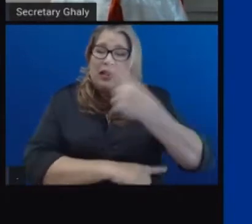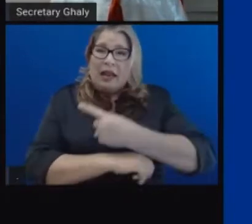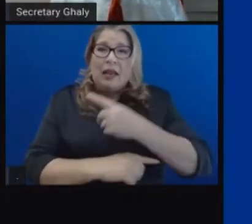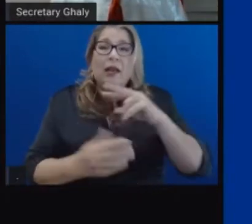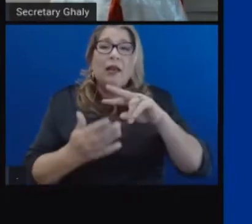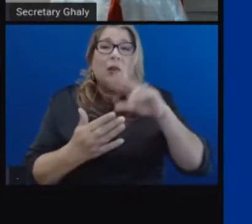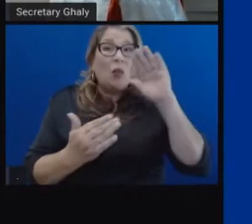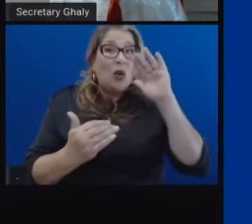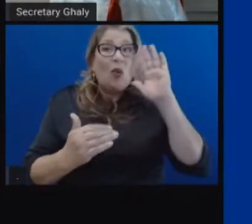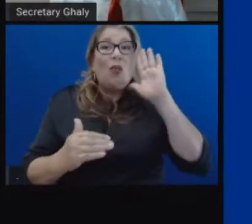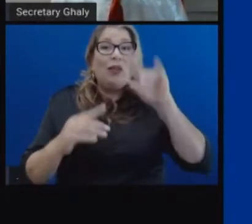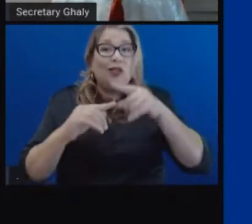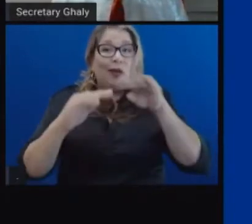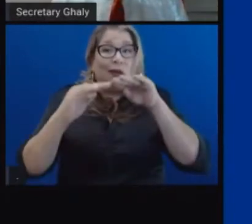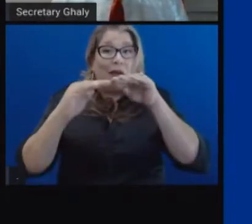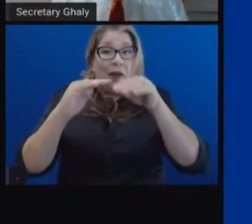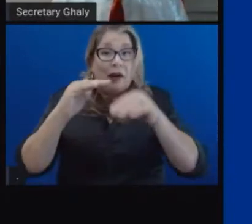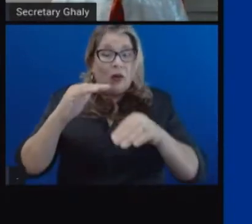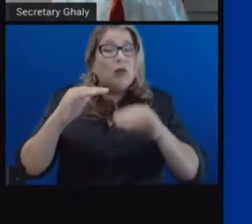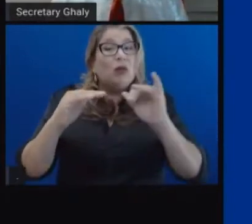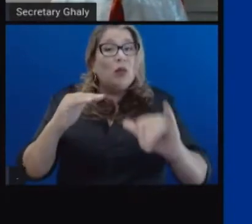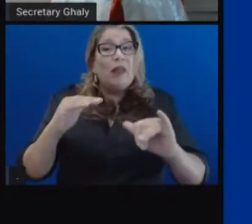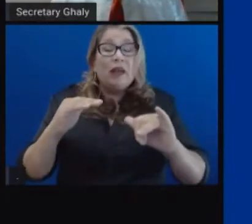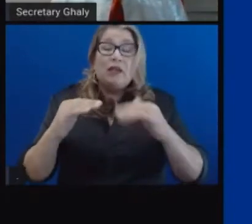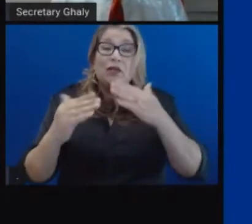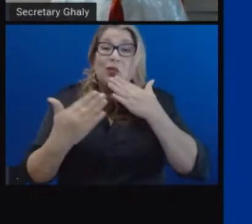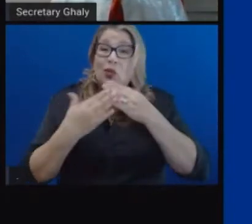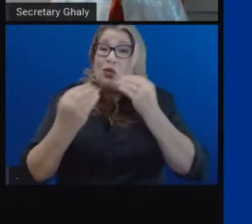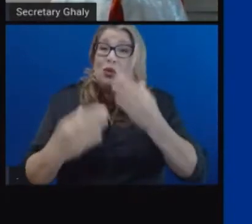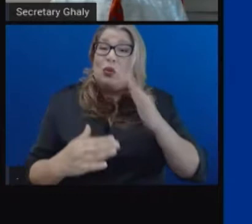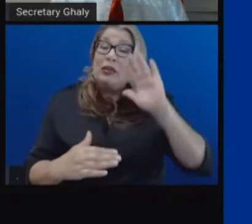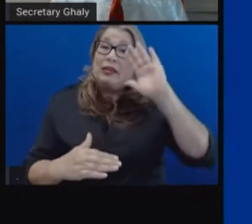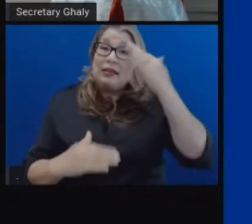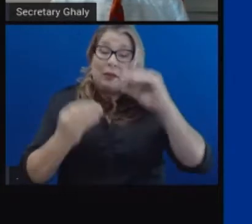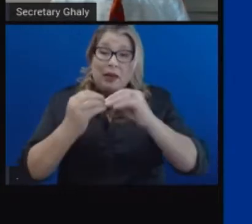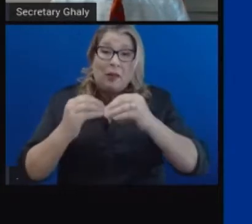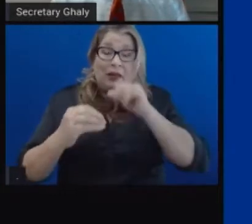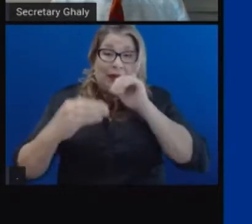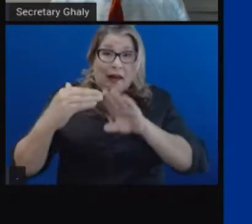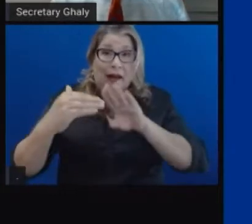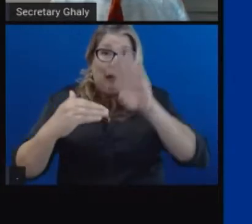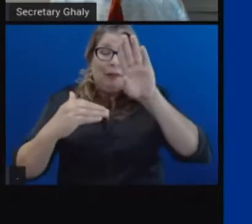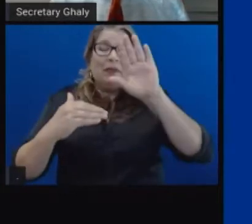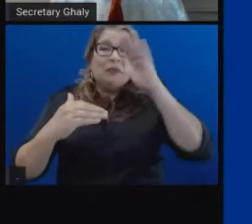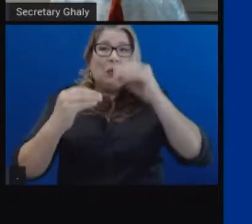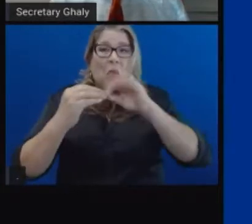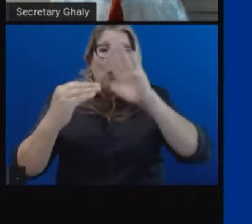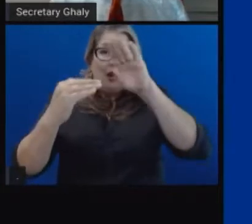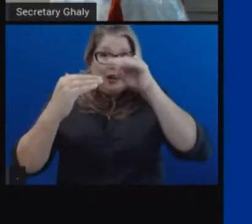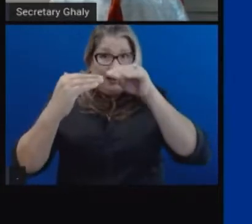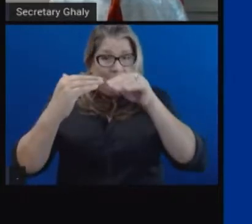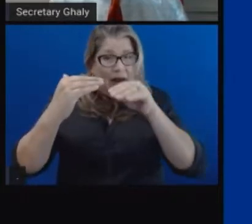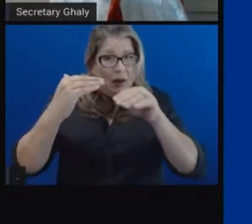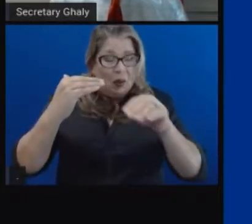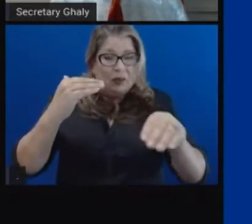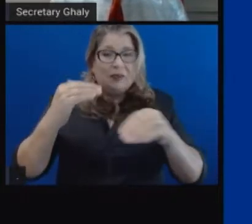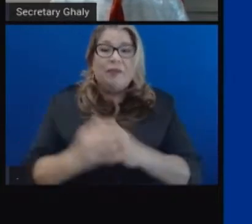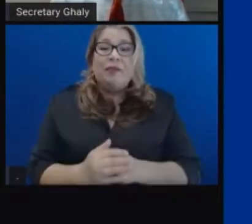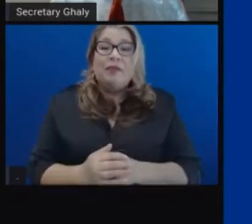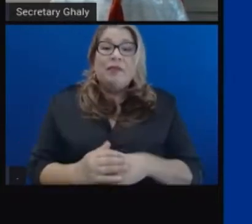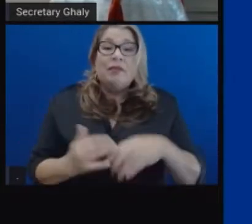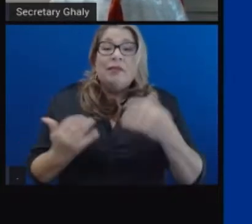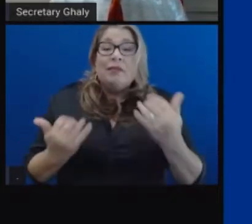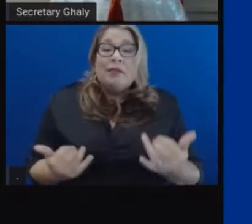downward trajectory versus an upward trajectory when you see those reversed. Again, a smaller increase,